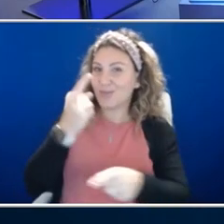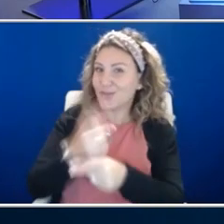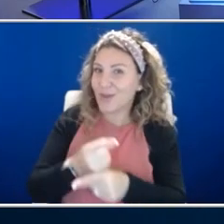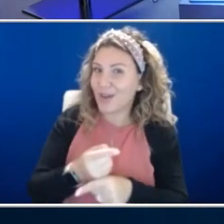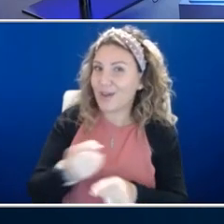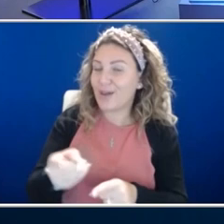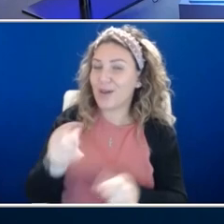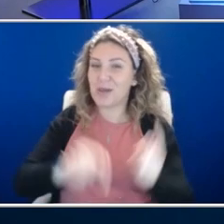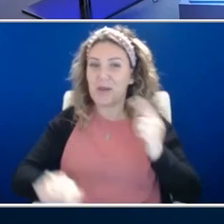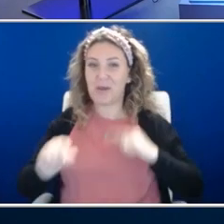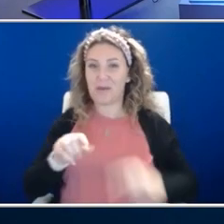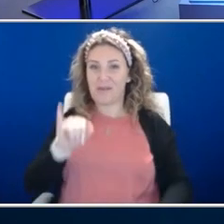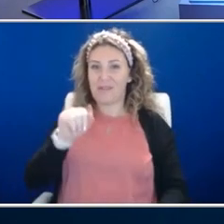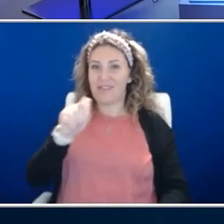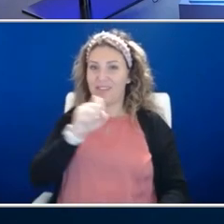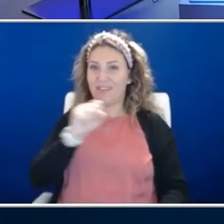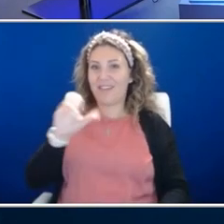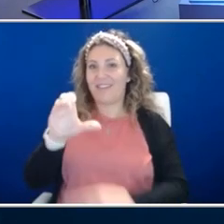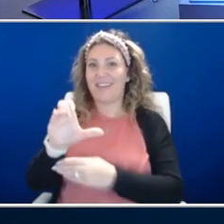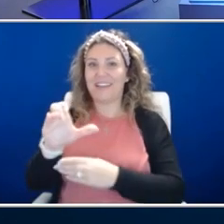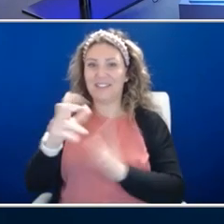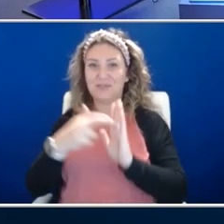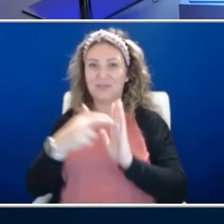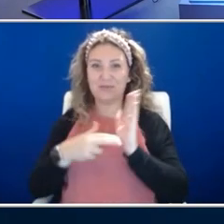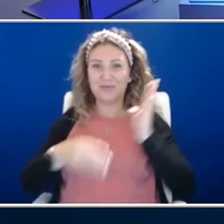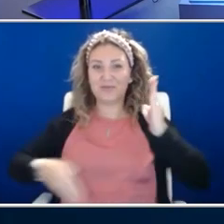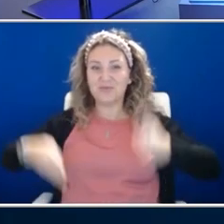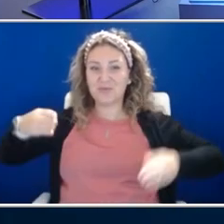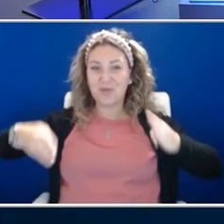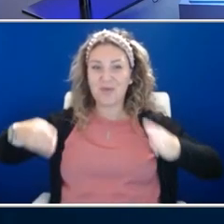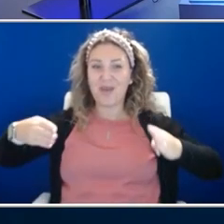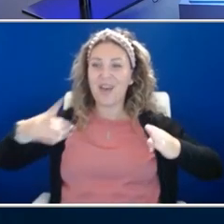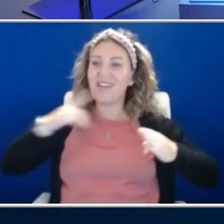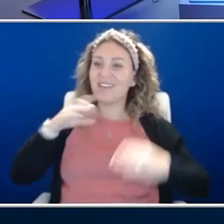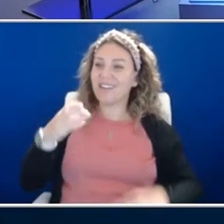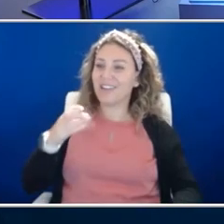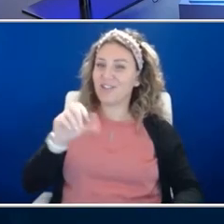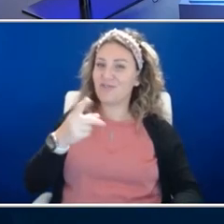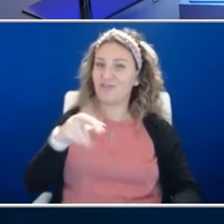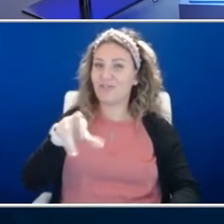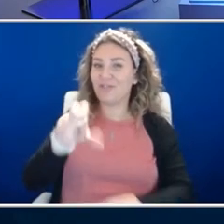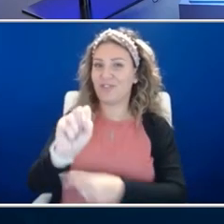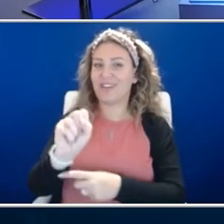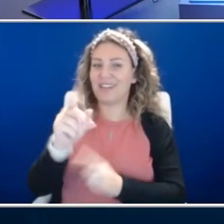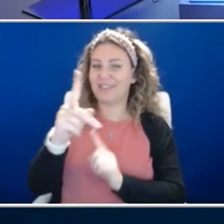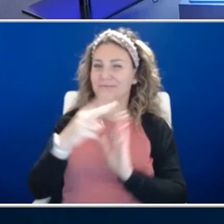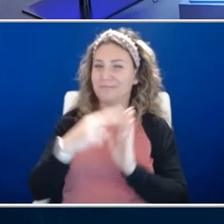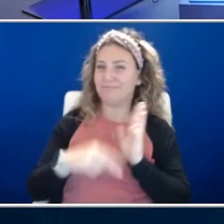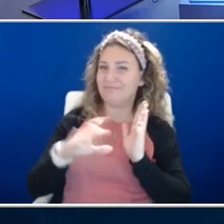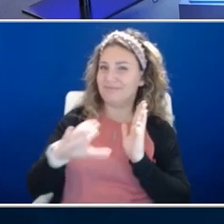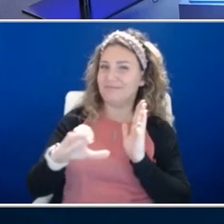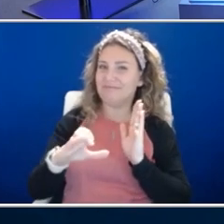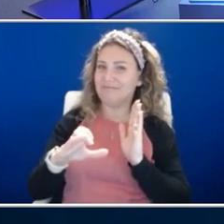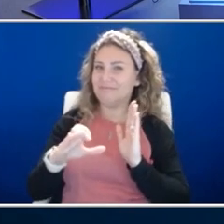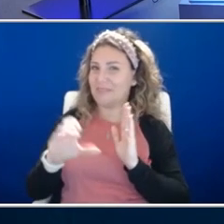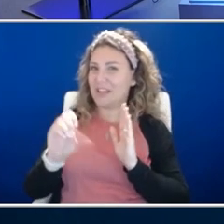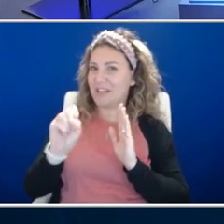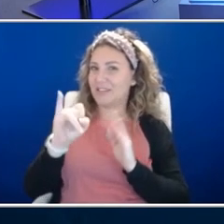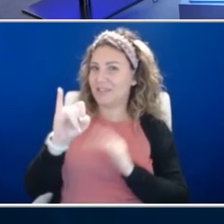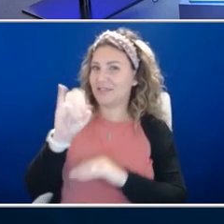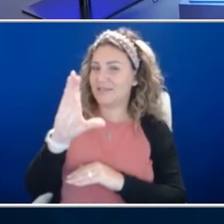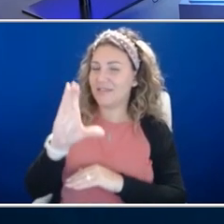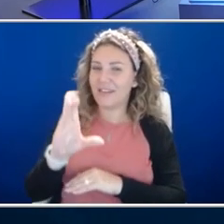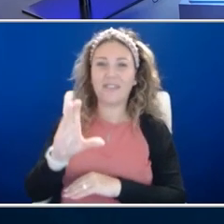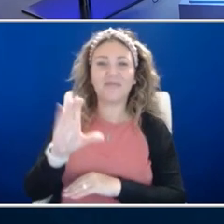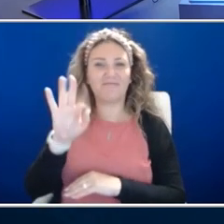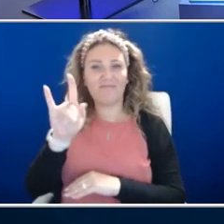Isaac Asimov's rules of robotics, Chris Harper, because that, if you read that science fiction world, that was part of the concern that was raised